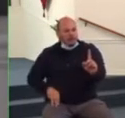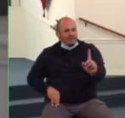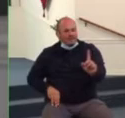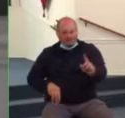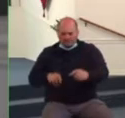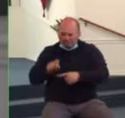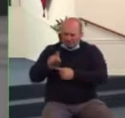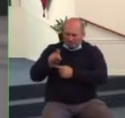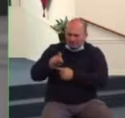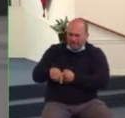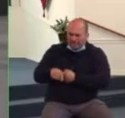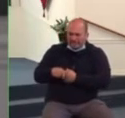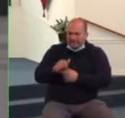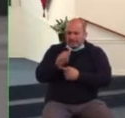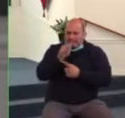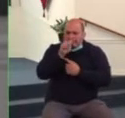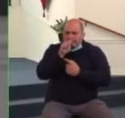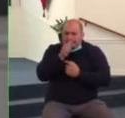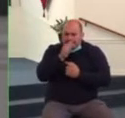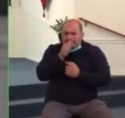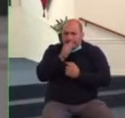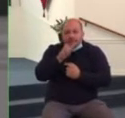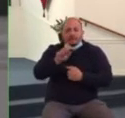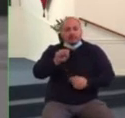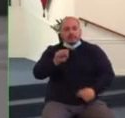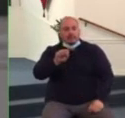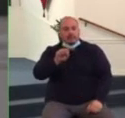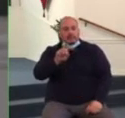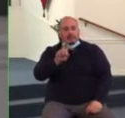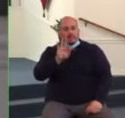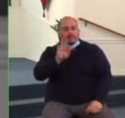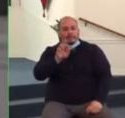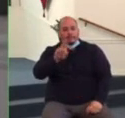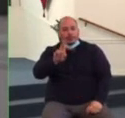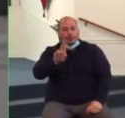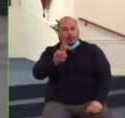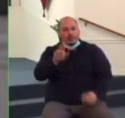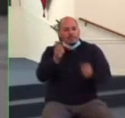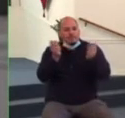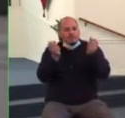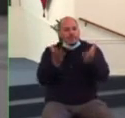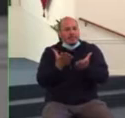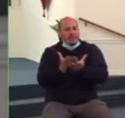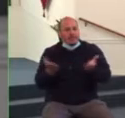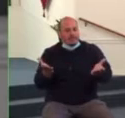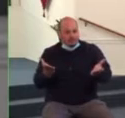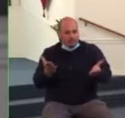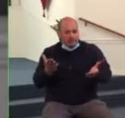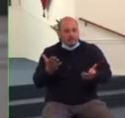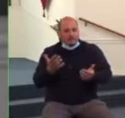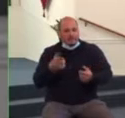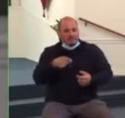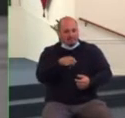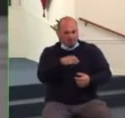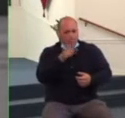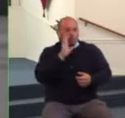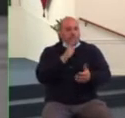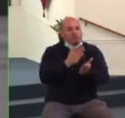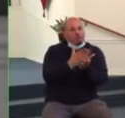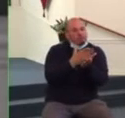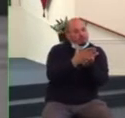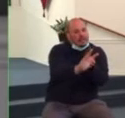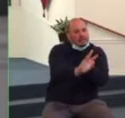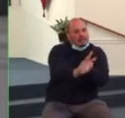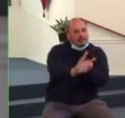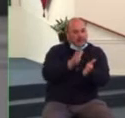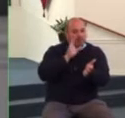suffer many things, must be rejected, and must be killed. That was not